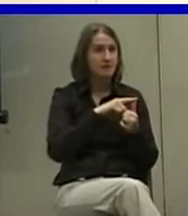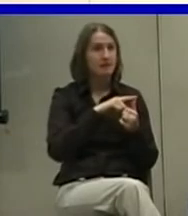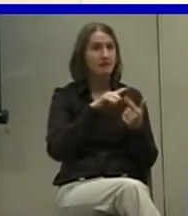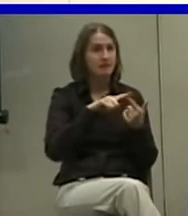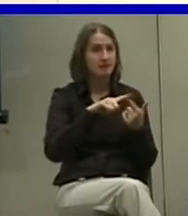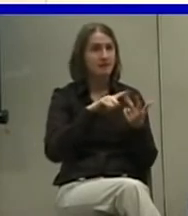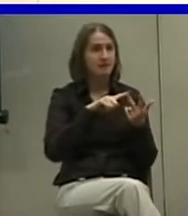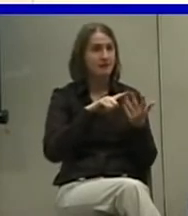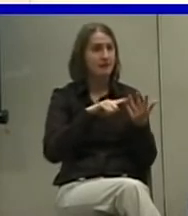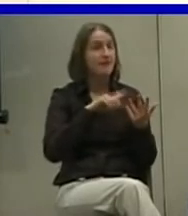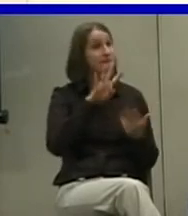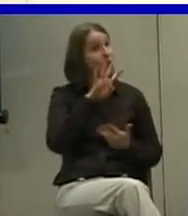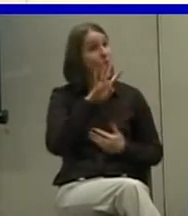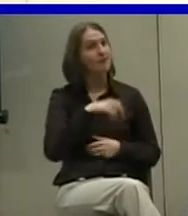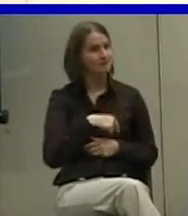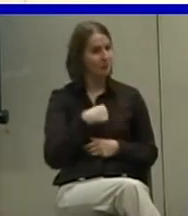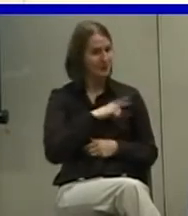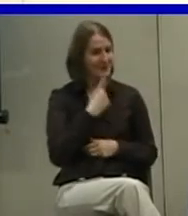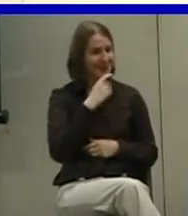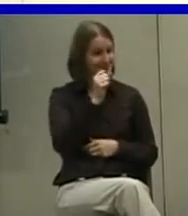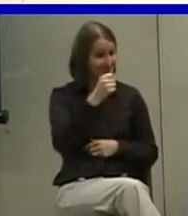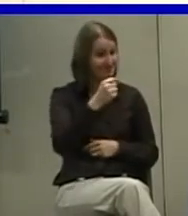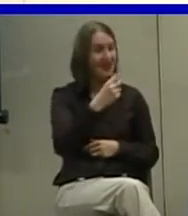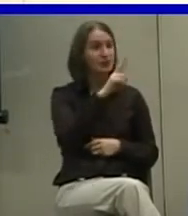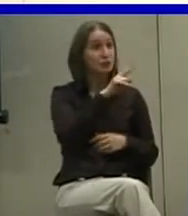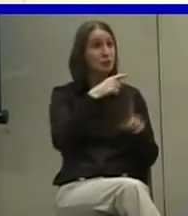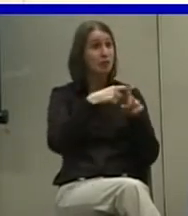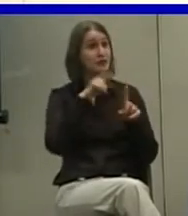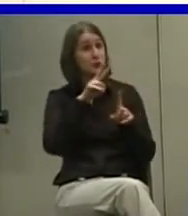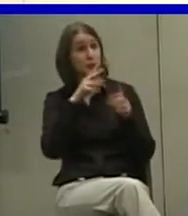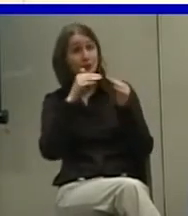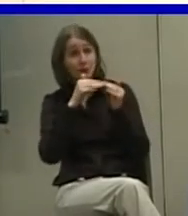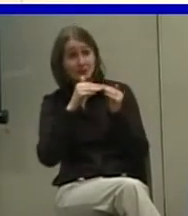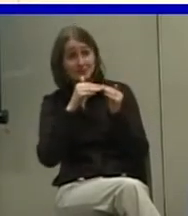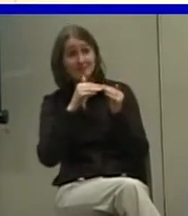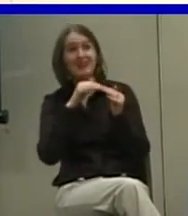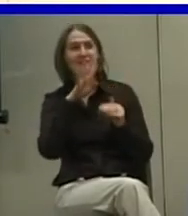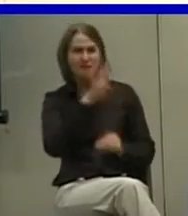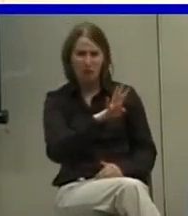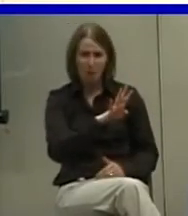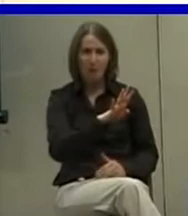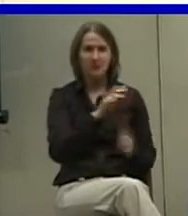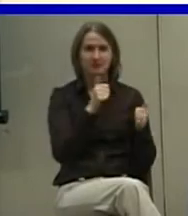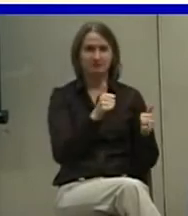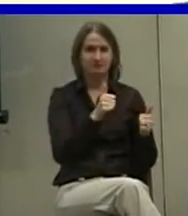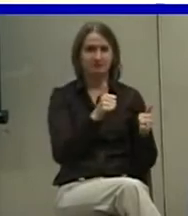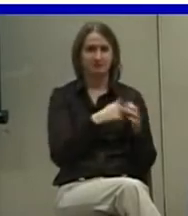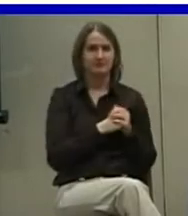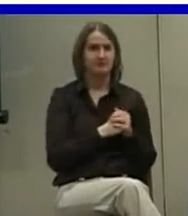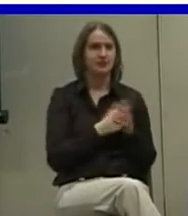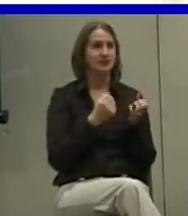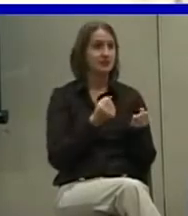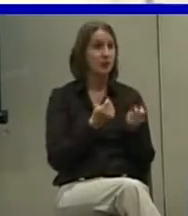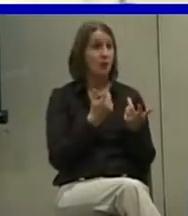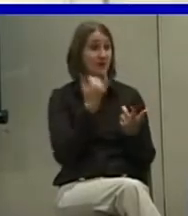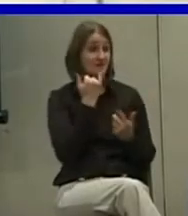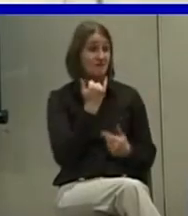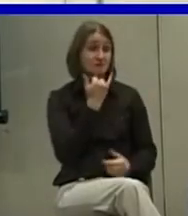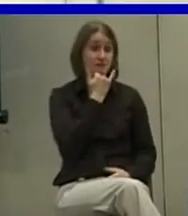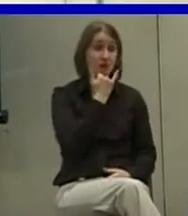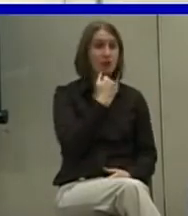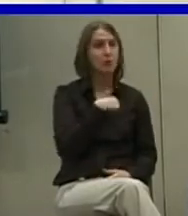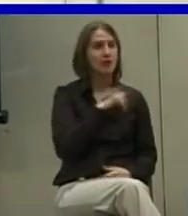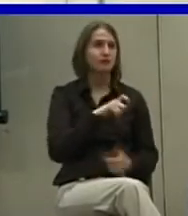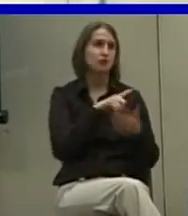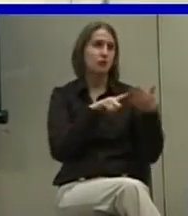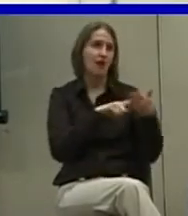they say 4. And then we say, yes, so 2 plus 2 must equal 4. Great job. So what we do when they get it wrong is we